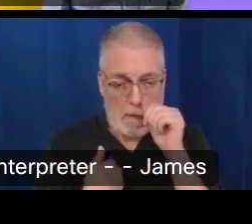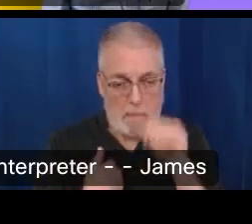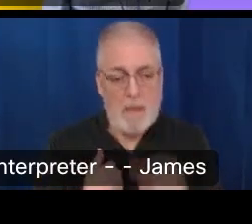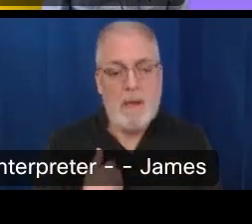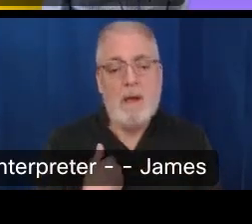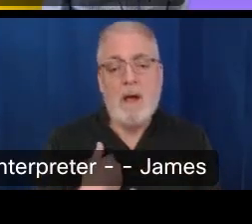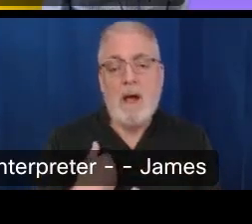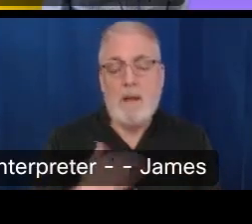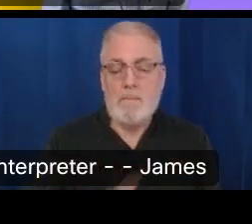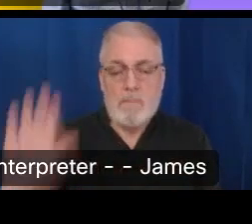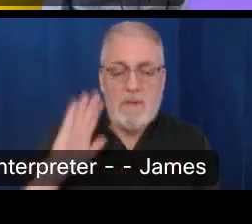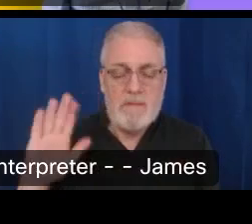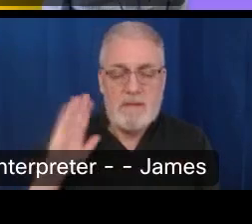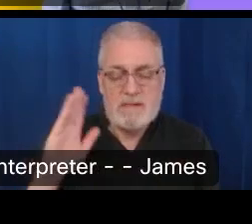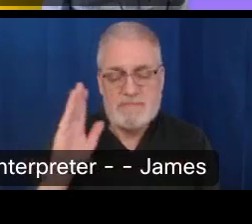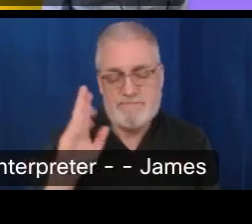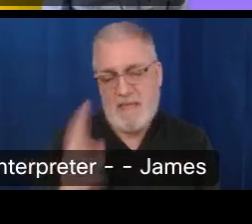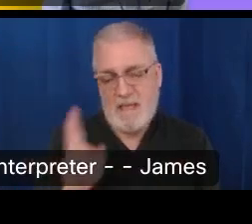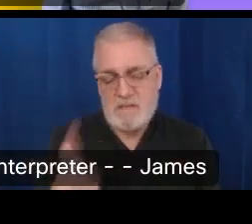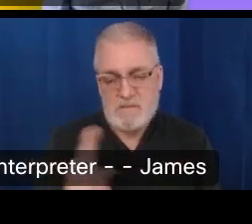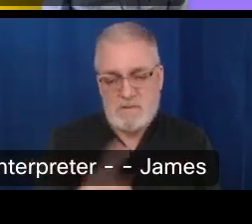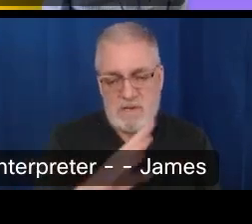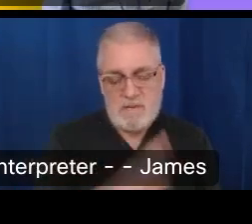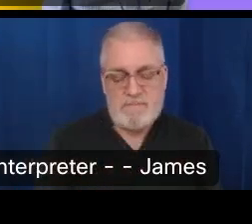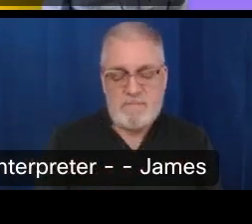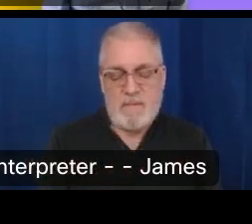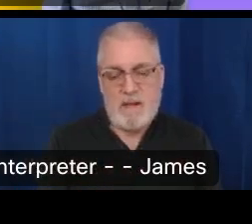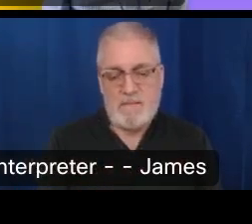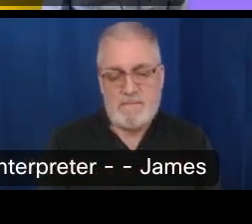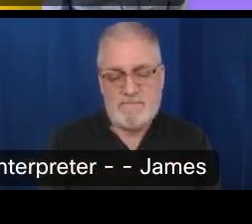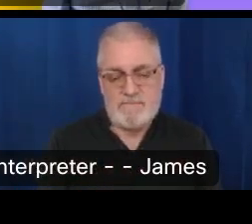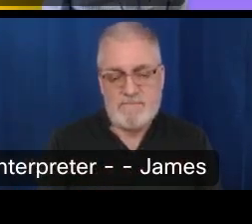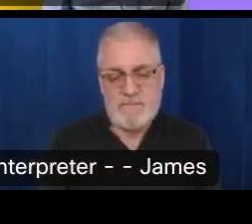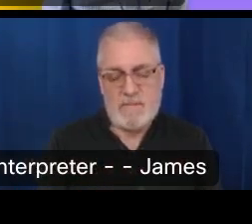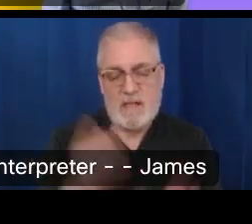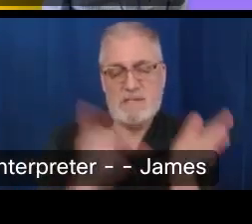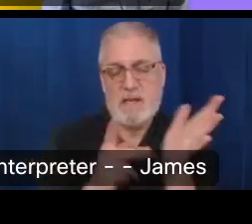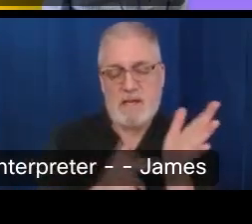find the best setting. Next slide.